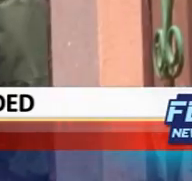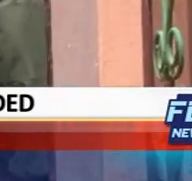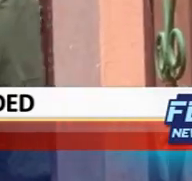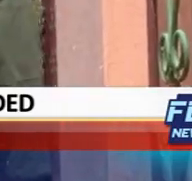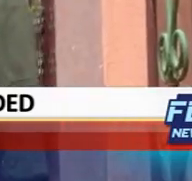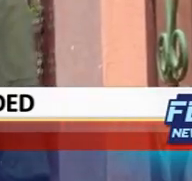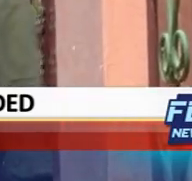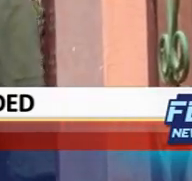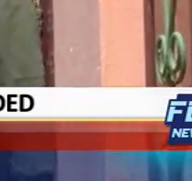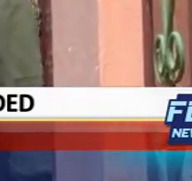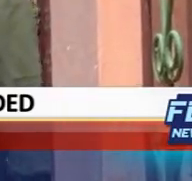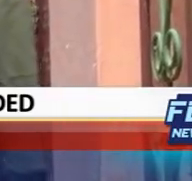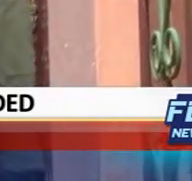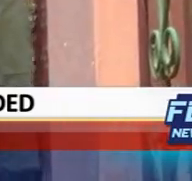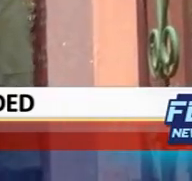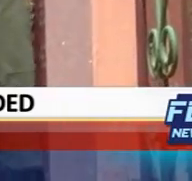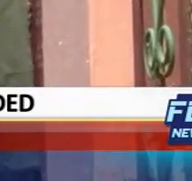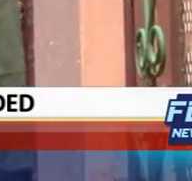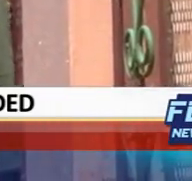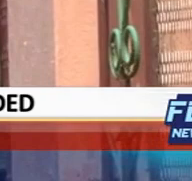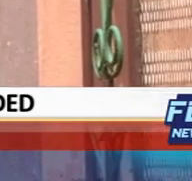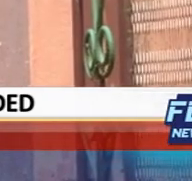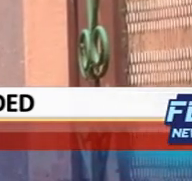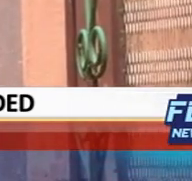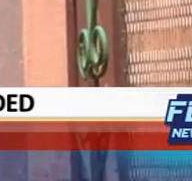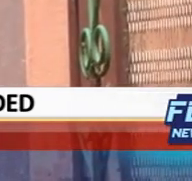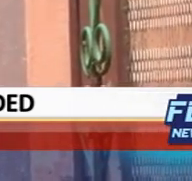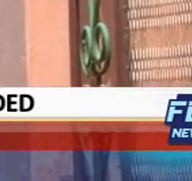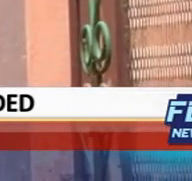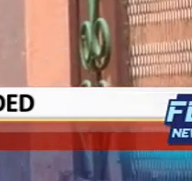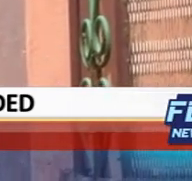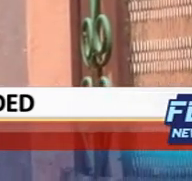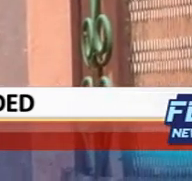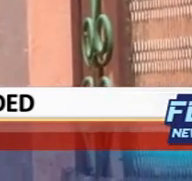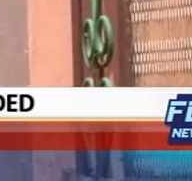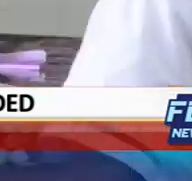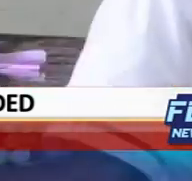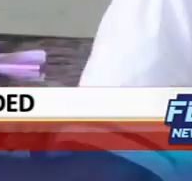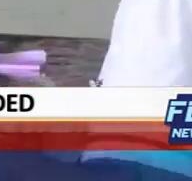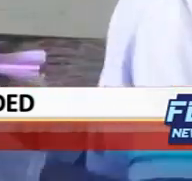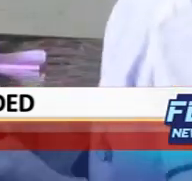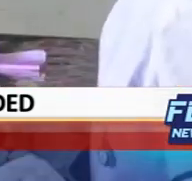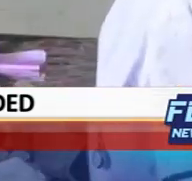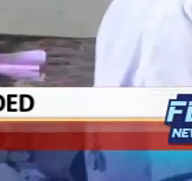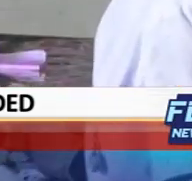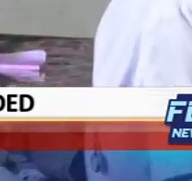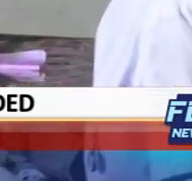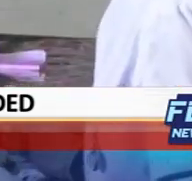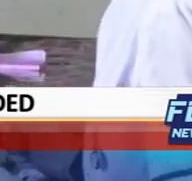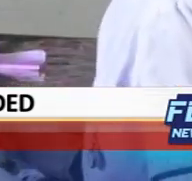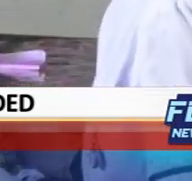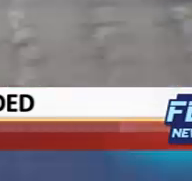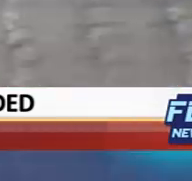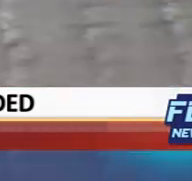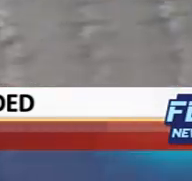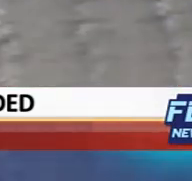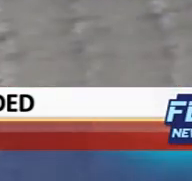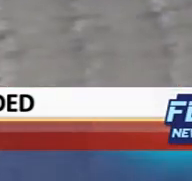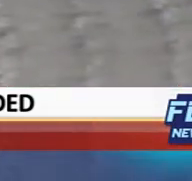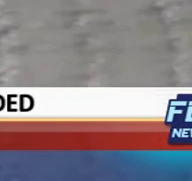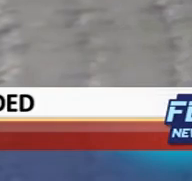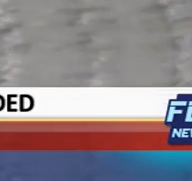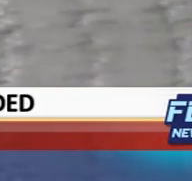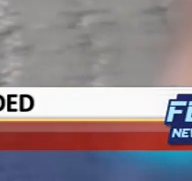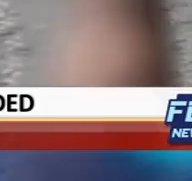The lockdown of the Soso settlement as well will be extended another 14 days in line with our 28-day quarantine policy.